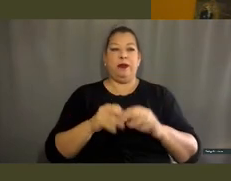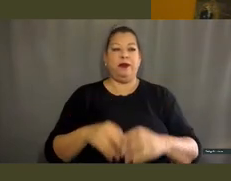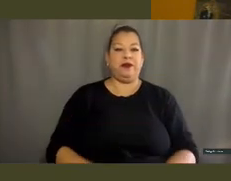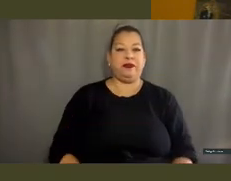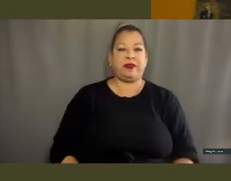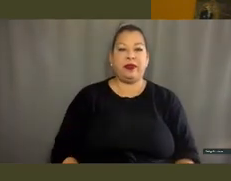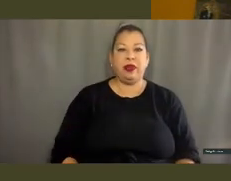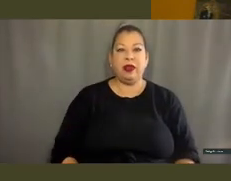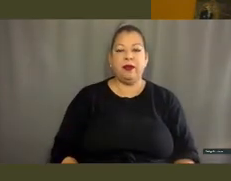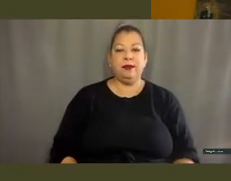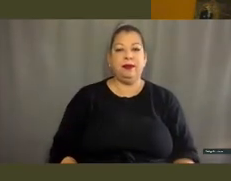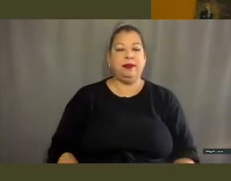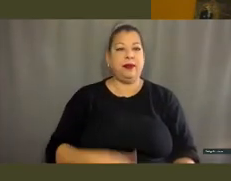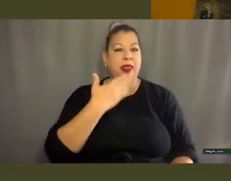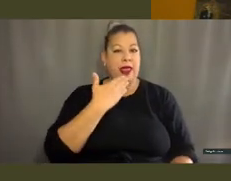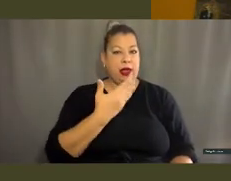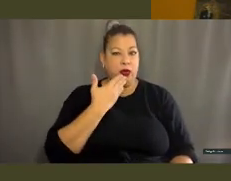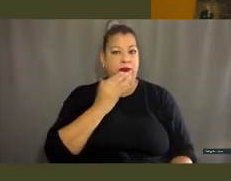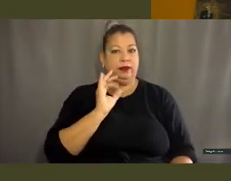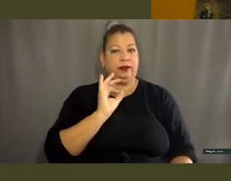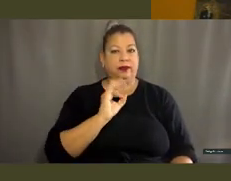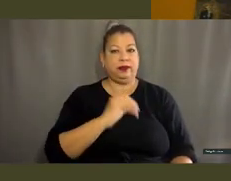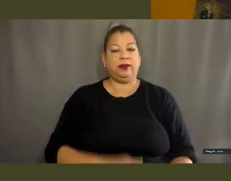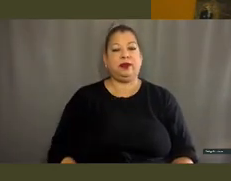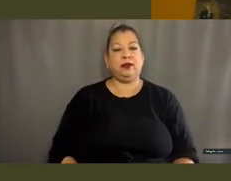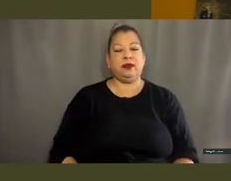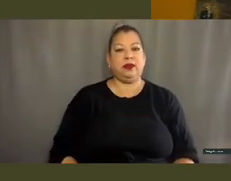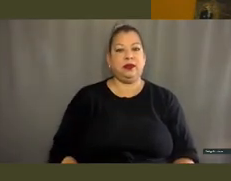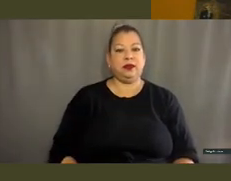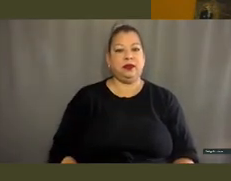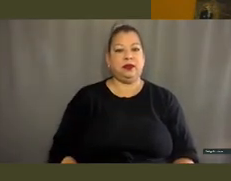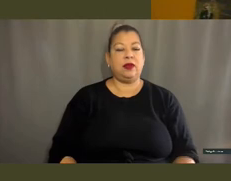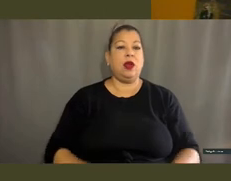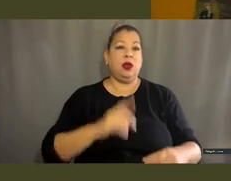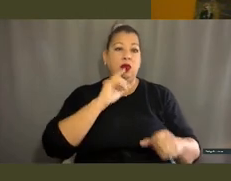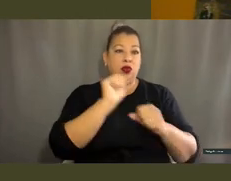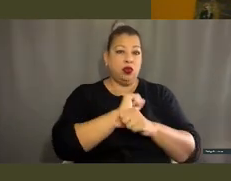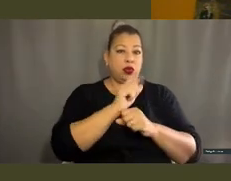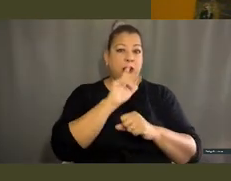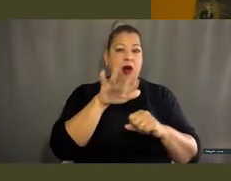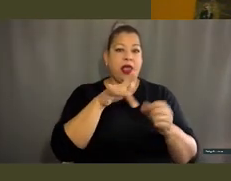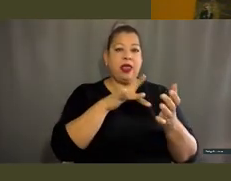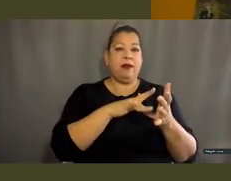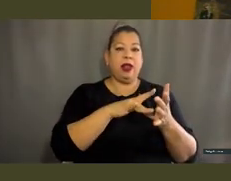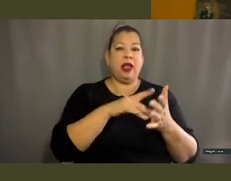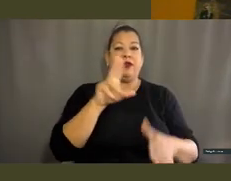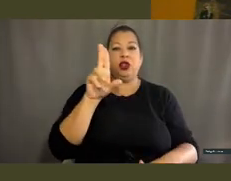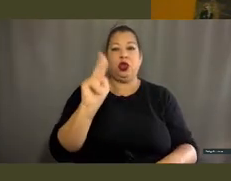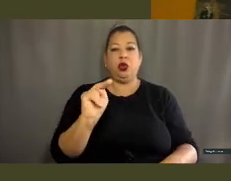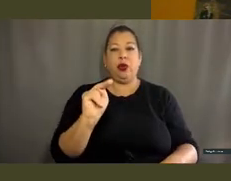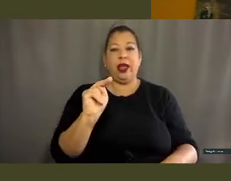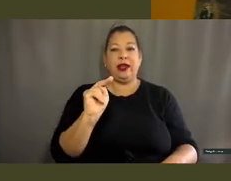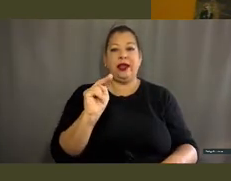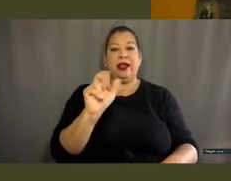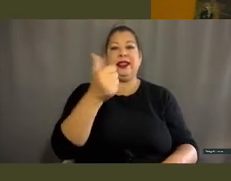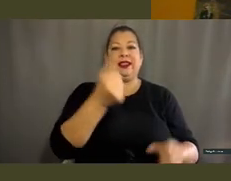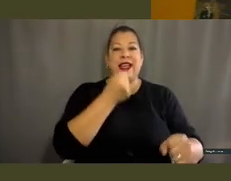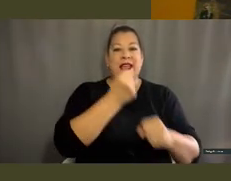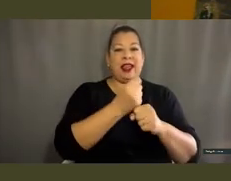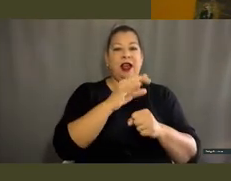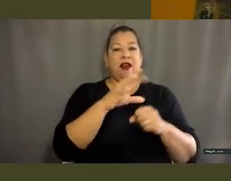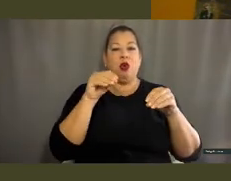Thank you very much indeed. Also, it's worth noting that we are in the middle of the UN decade of ocean science, where there's also a